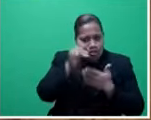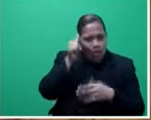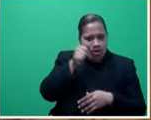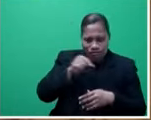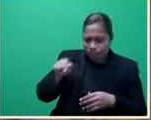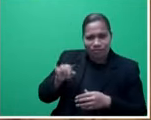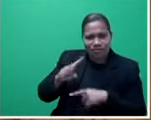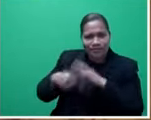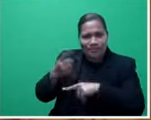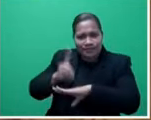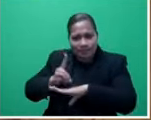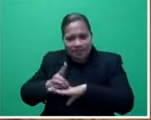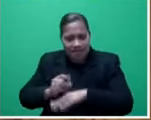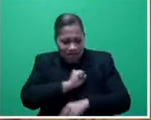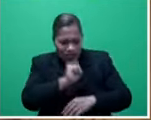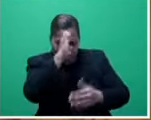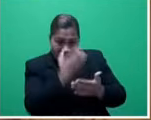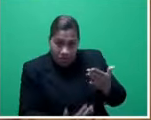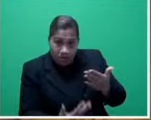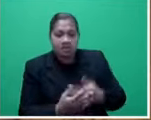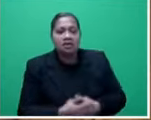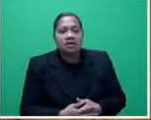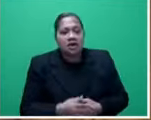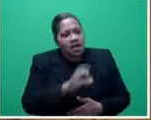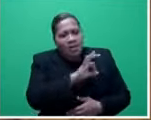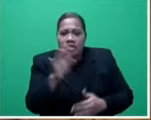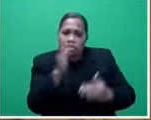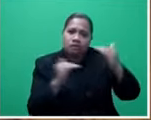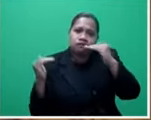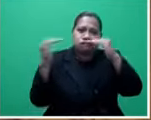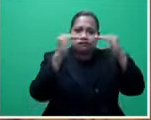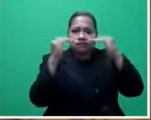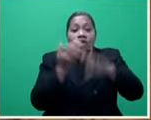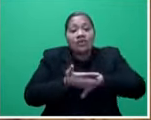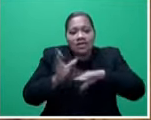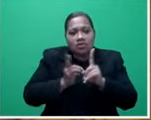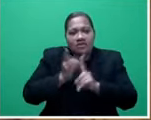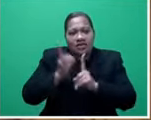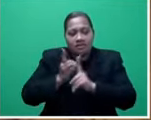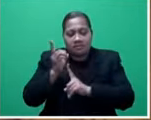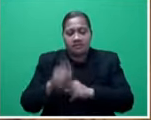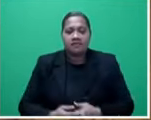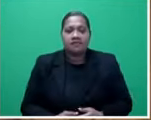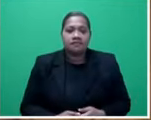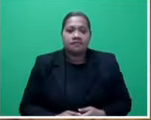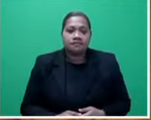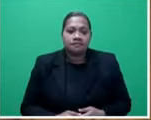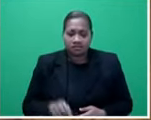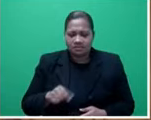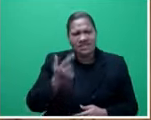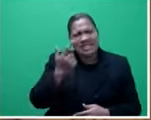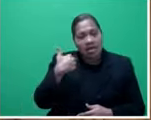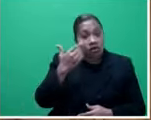their experiences and may not be up to standard with new developments and best practices. This lack of awareness